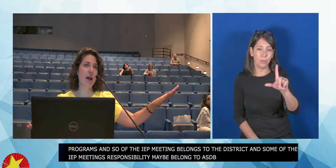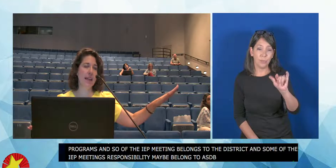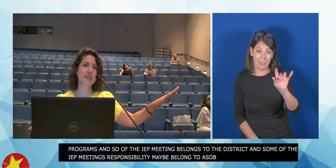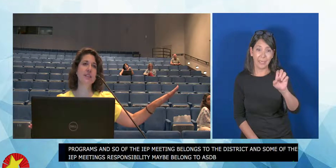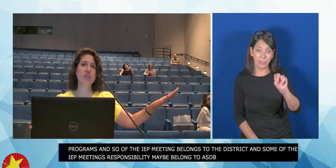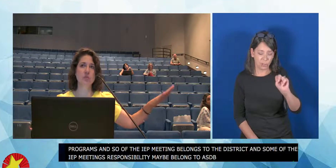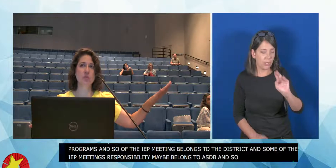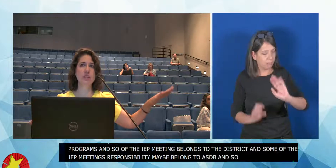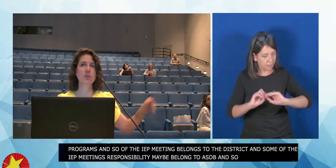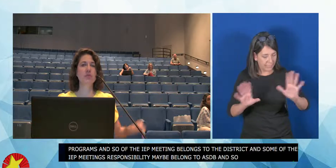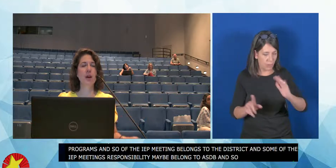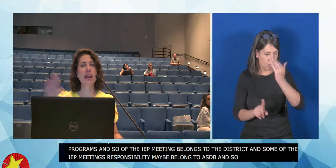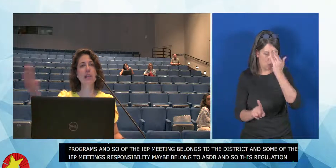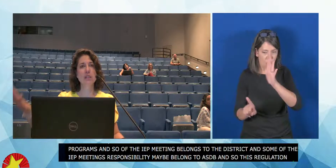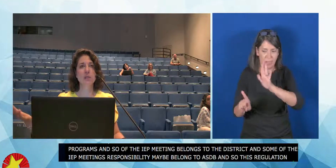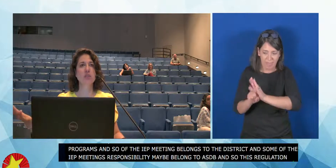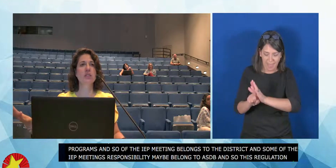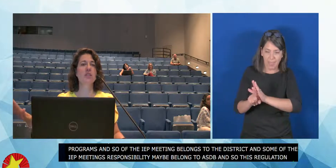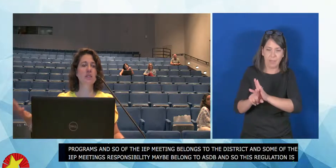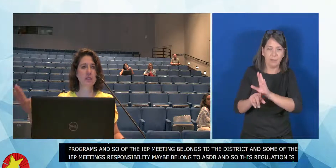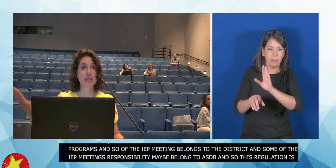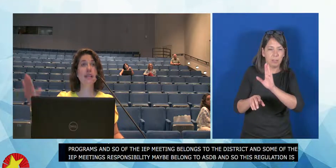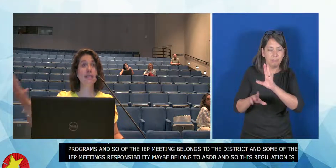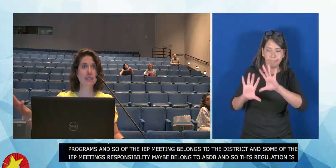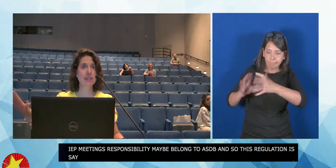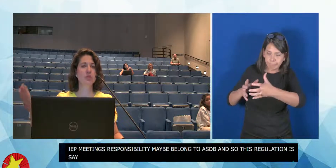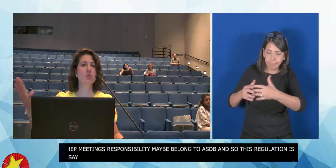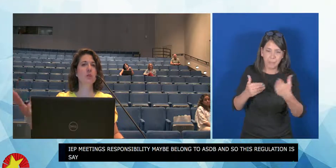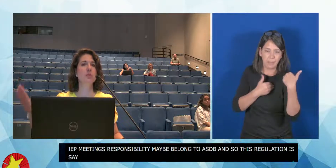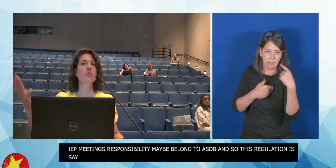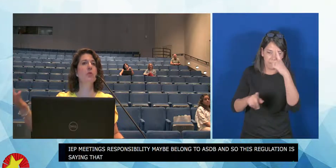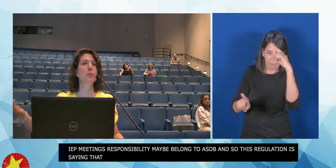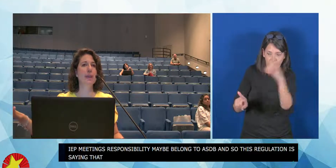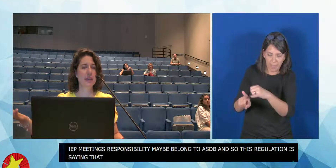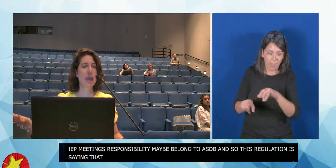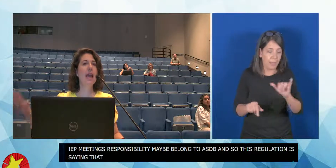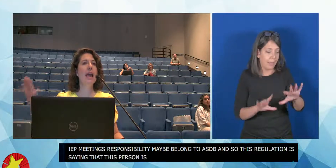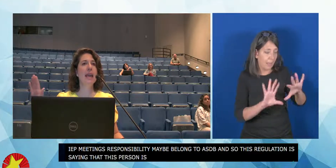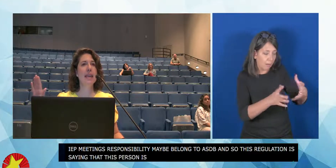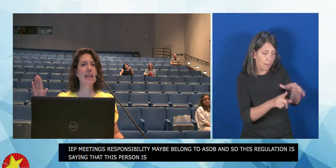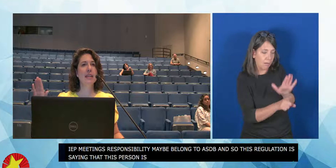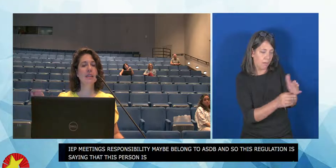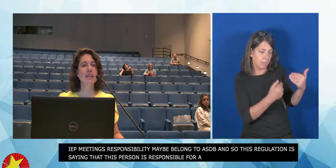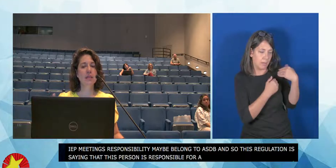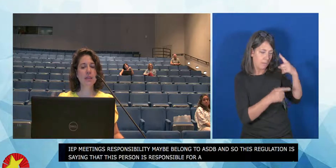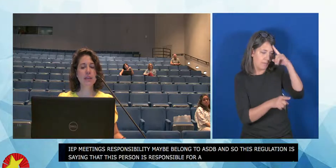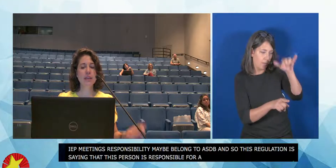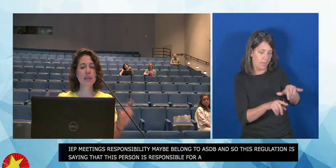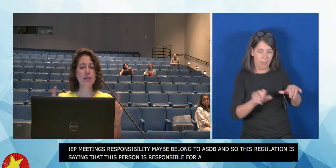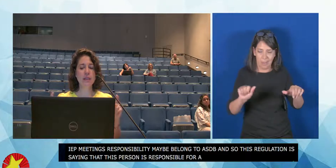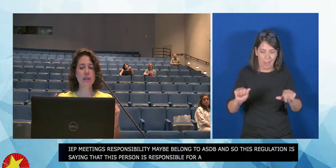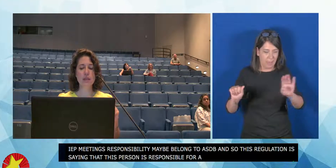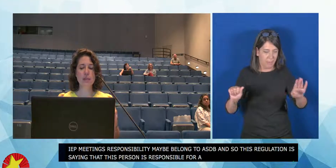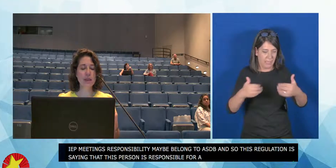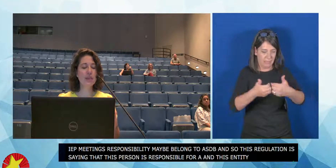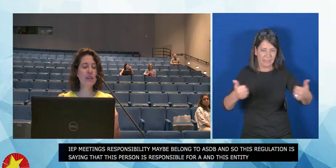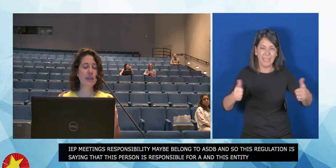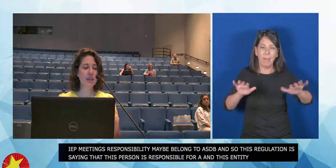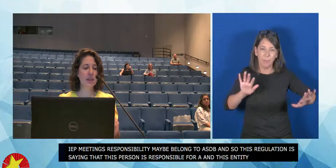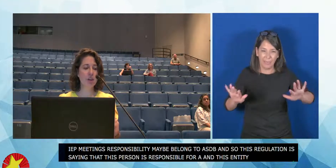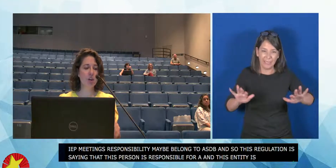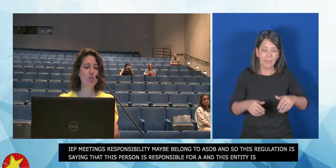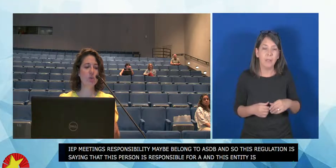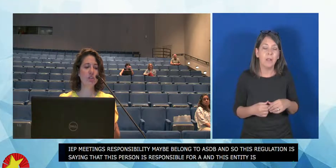this entity is responsible for A, this entity is responsible for B. And the big